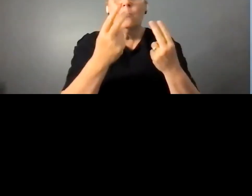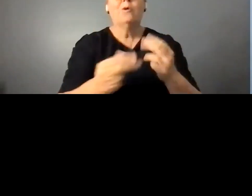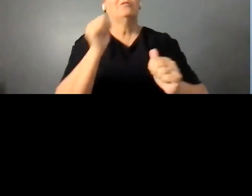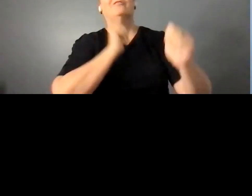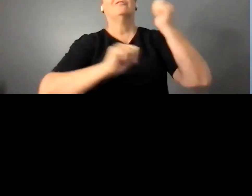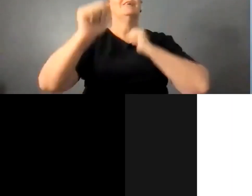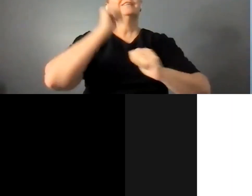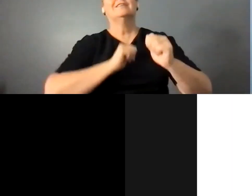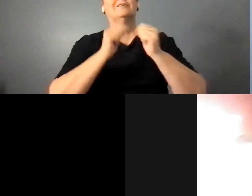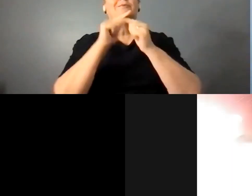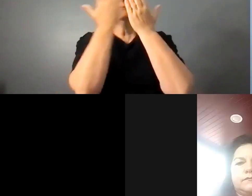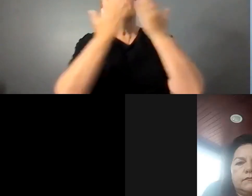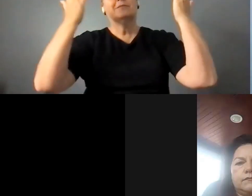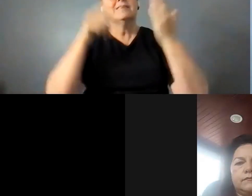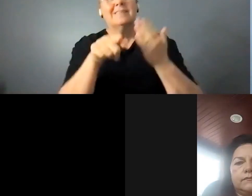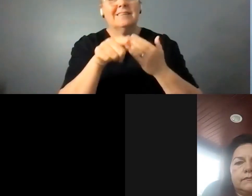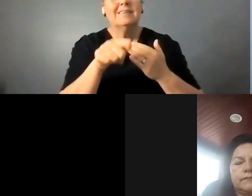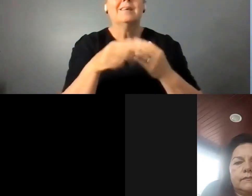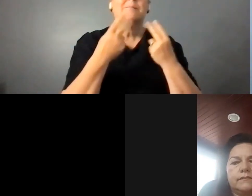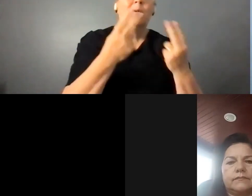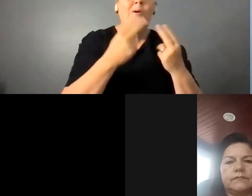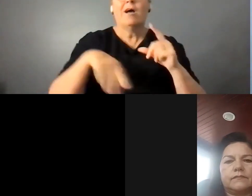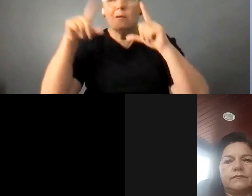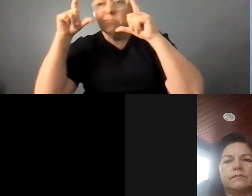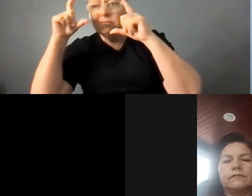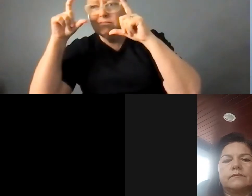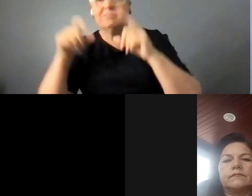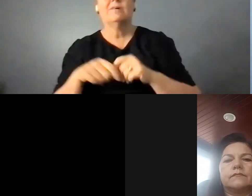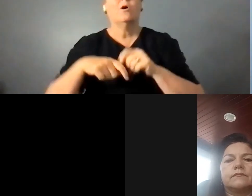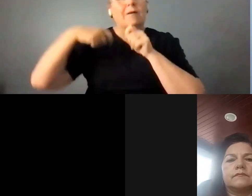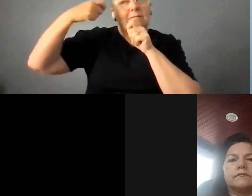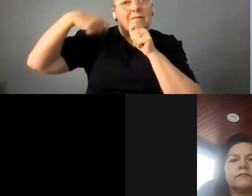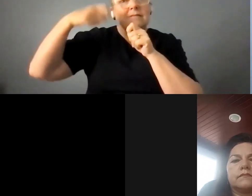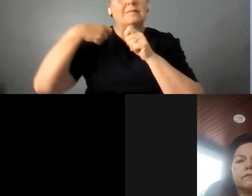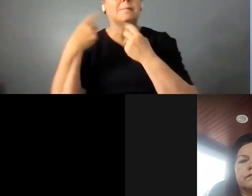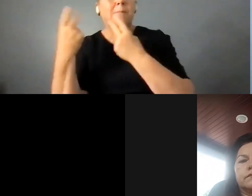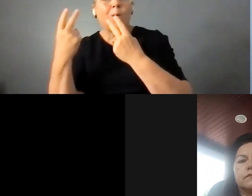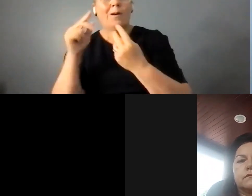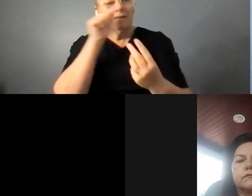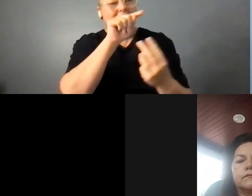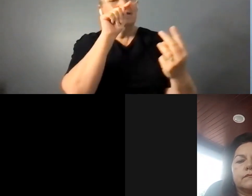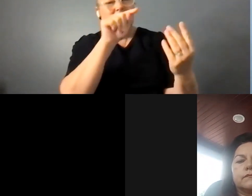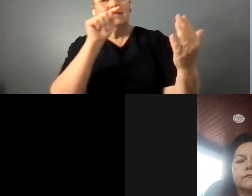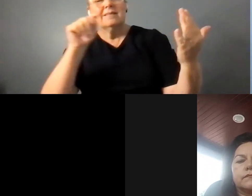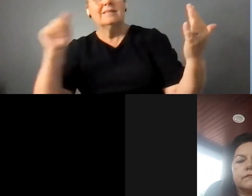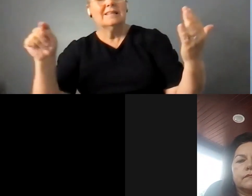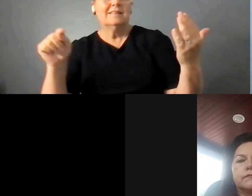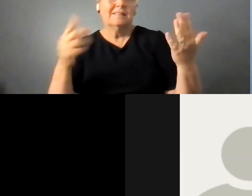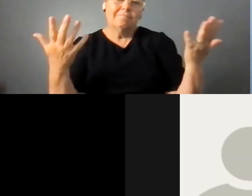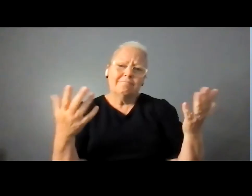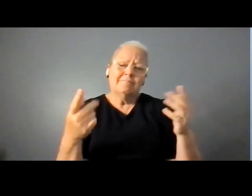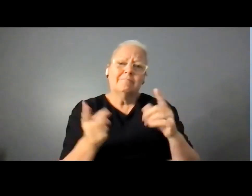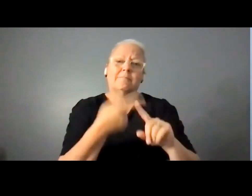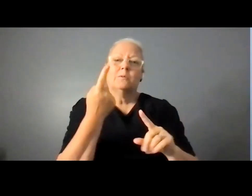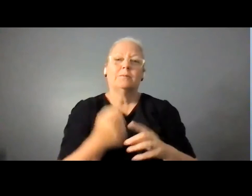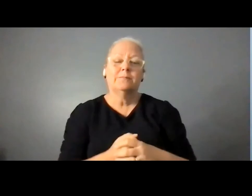are important, cinematography is important, as well as other types of material